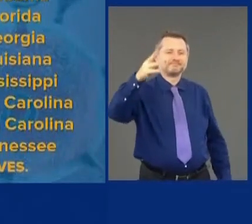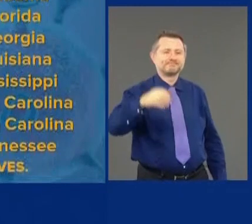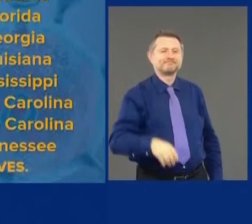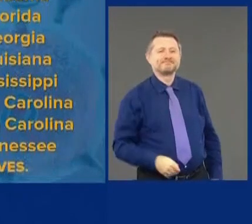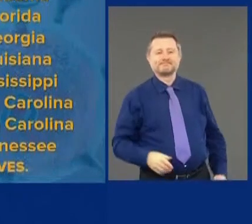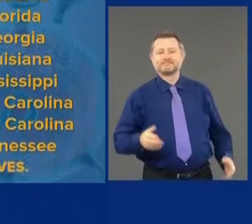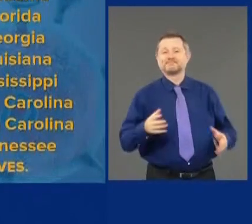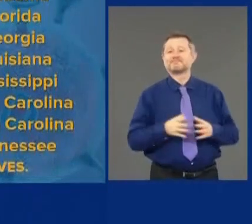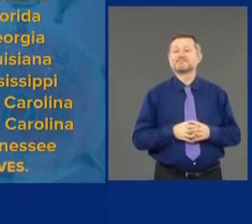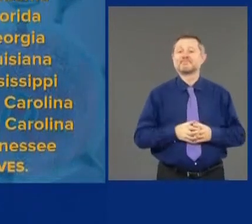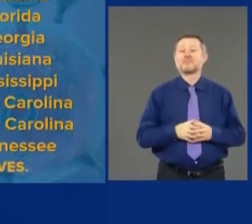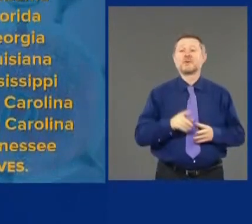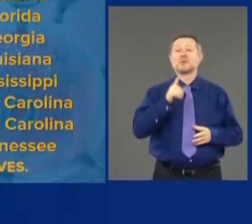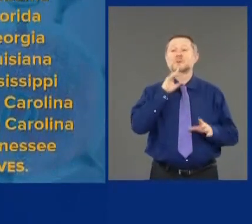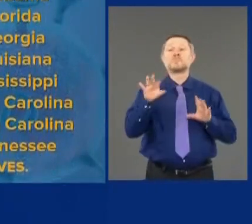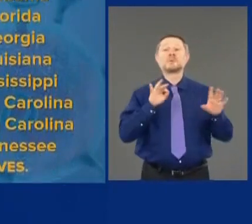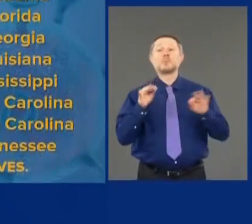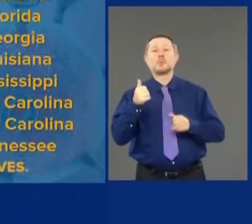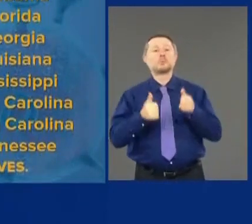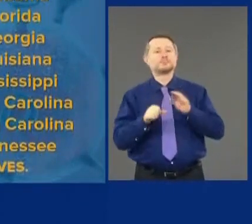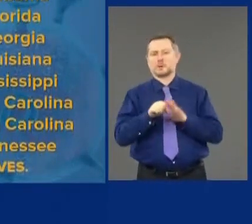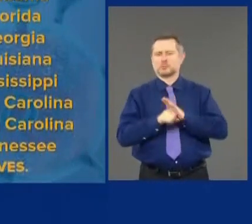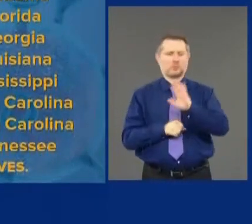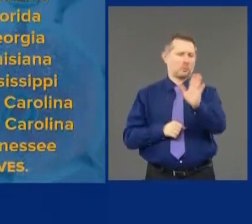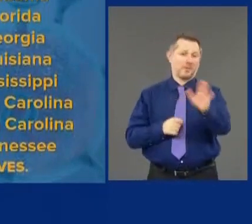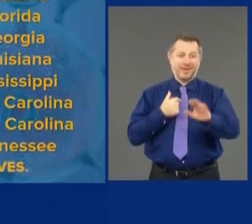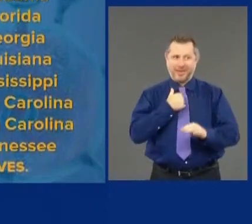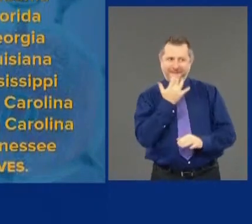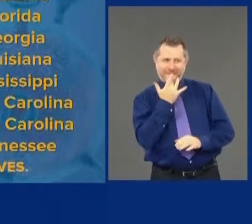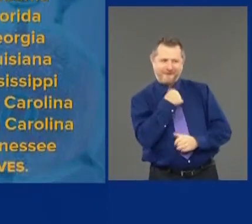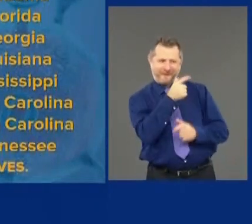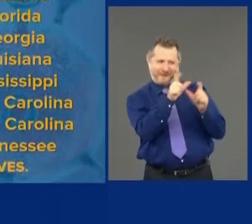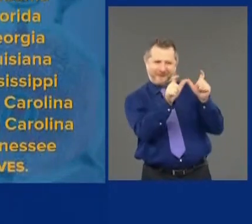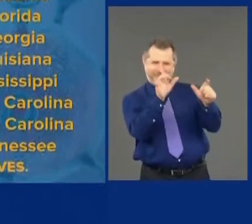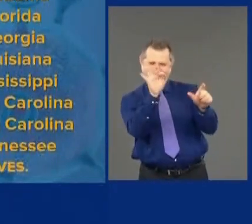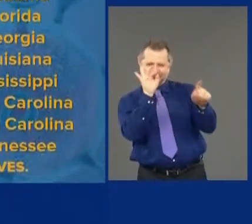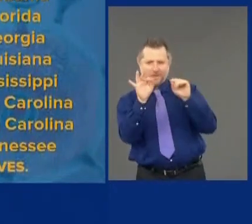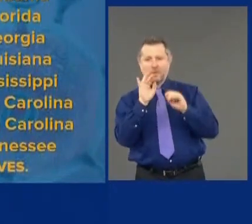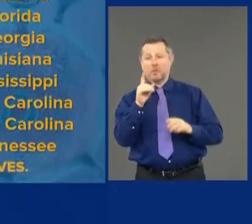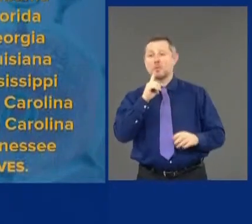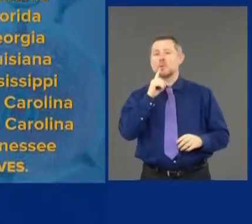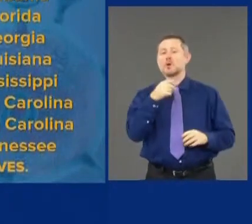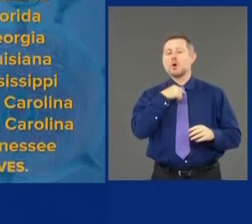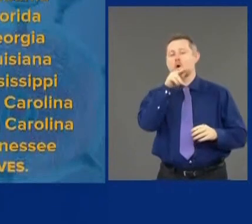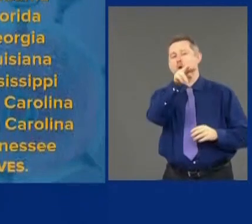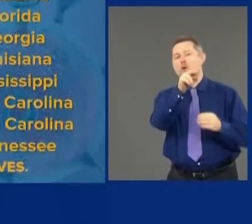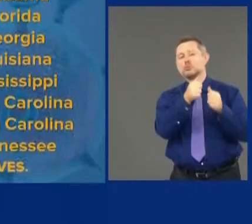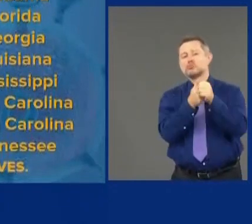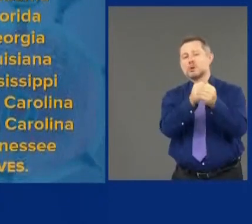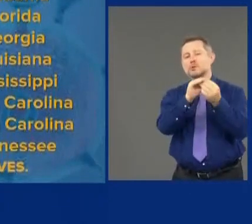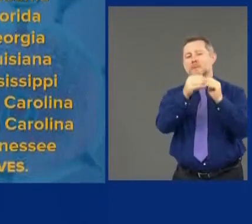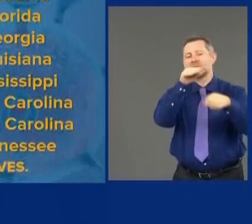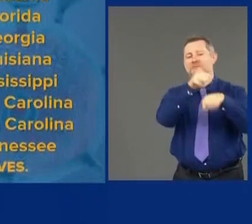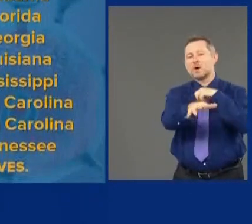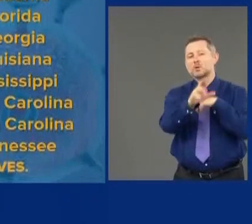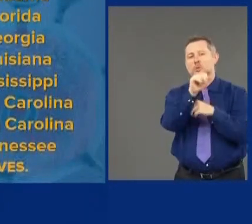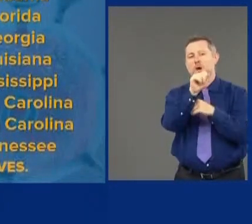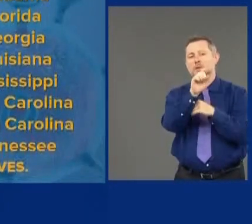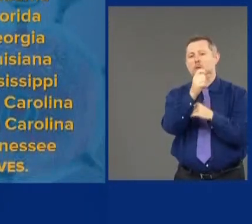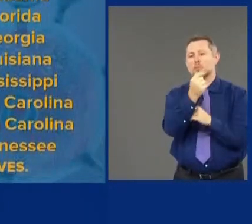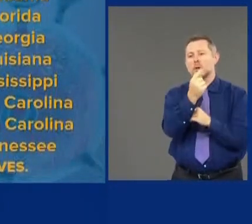We don't pick the states. We have a rate of infection. And if a state is above that rate of infection,